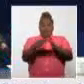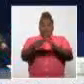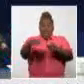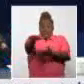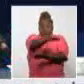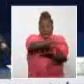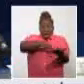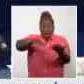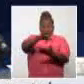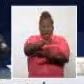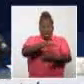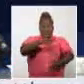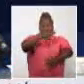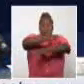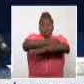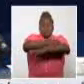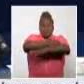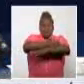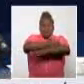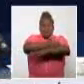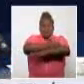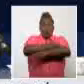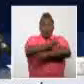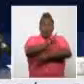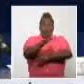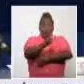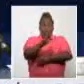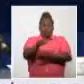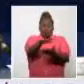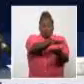are planned to be closed soon. But these are